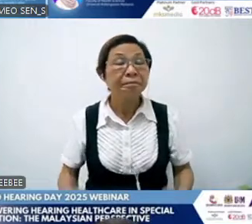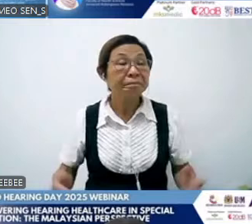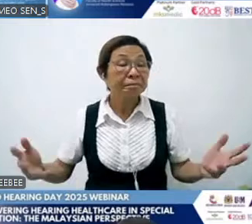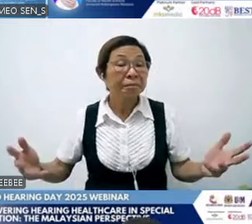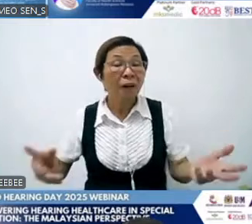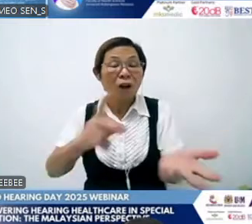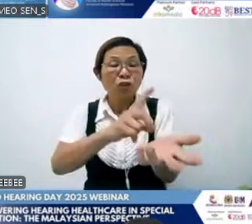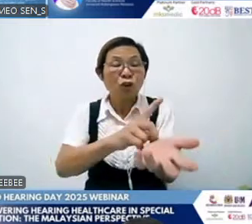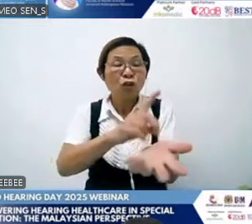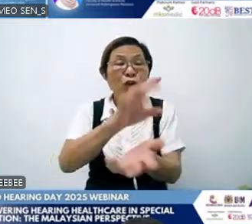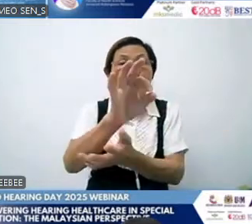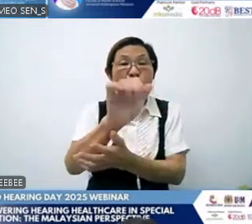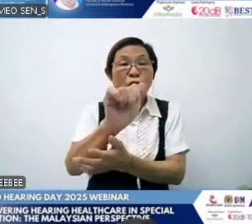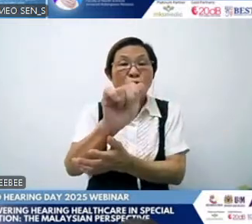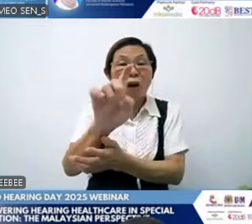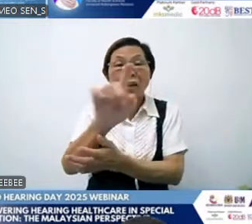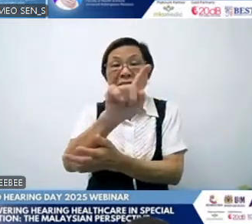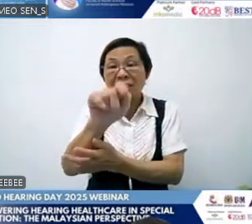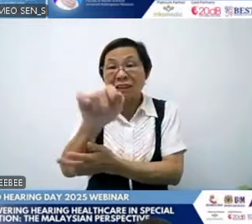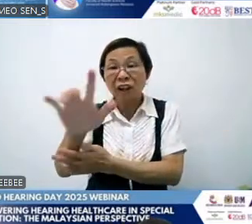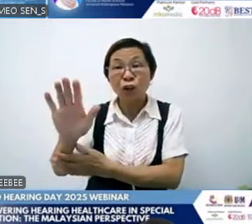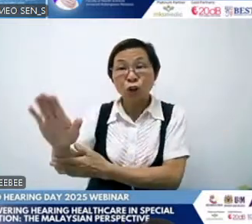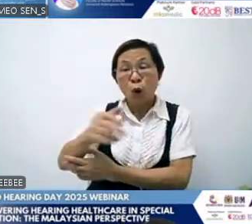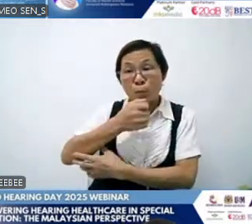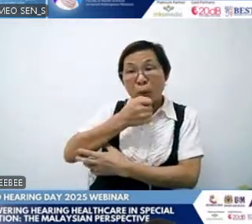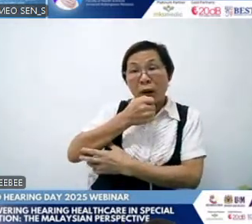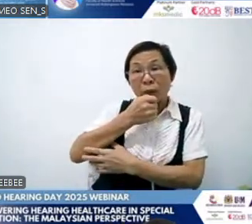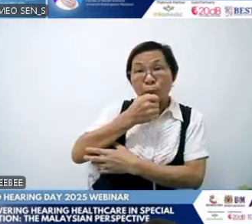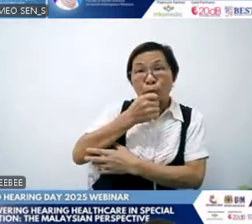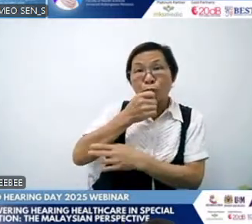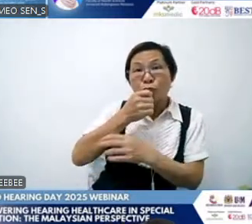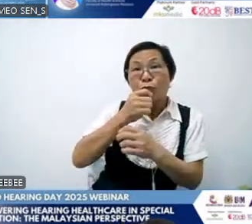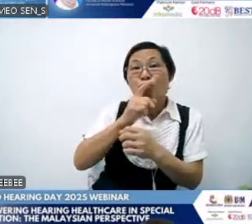Dr. Fazil, your mic are on mute.